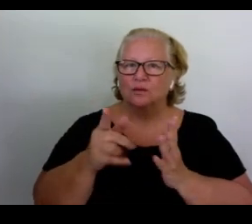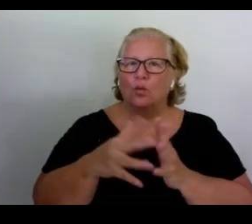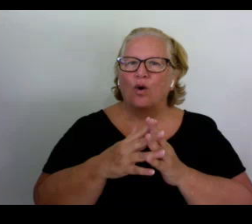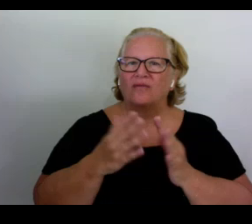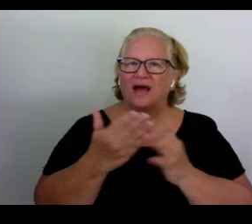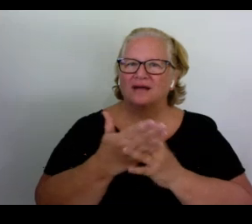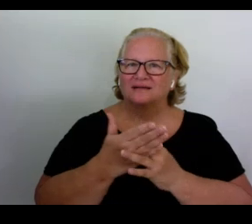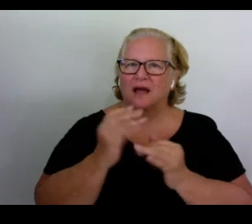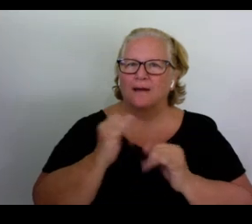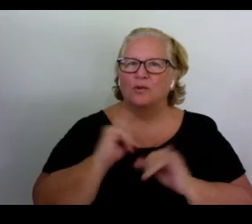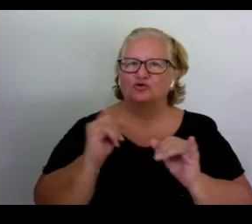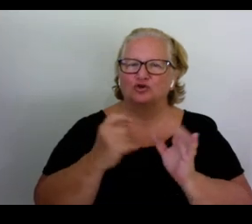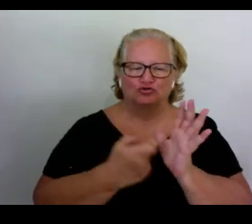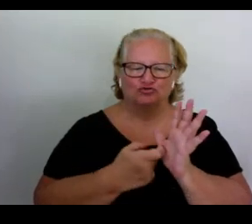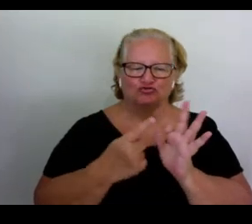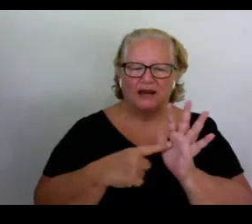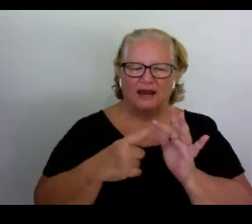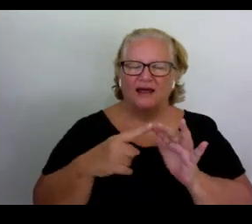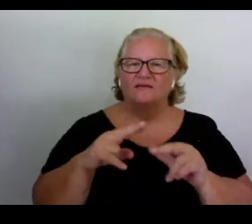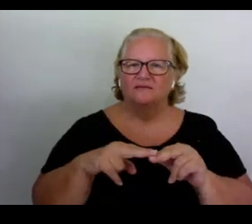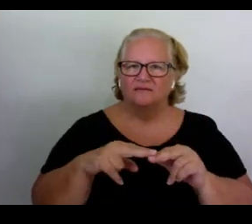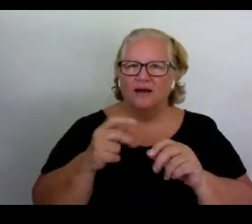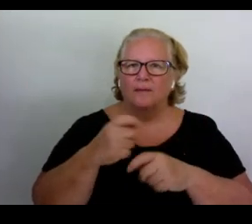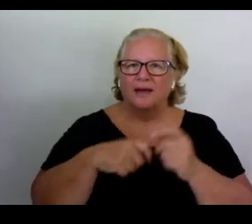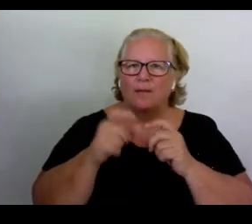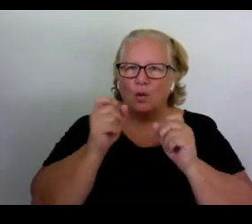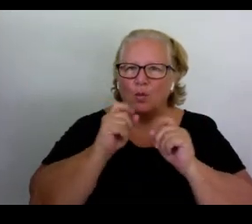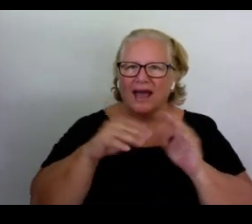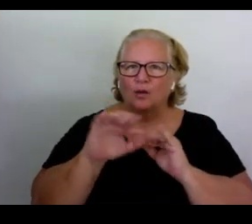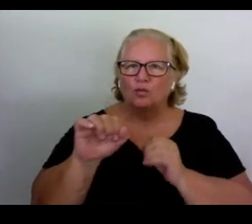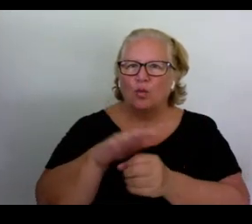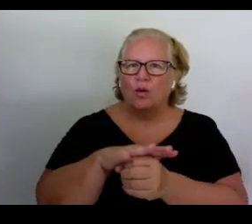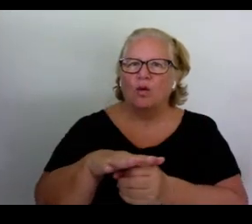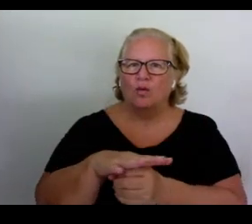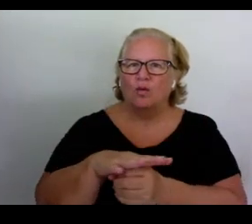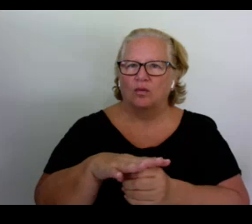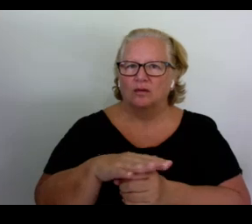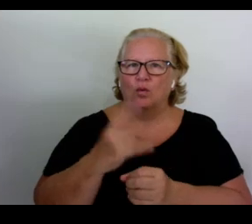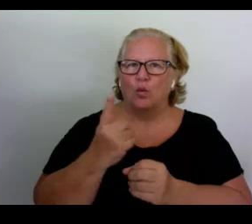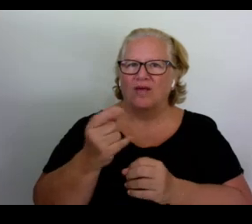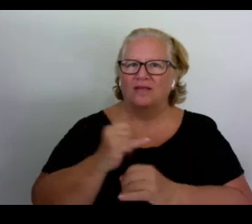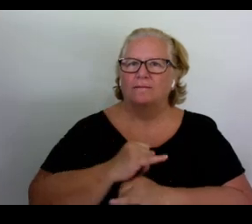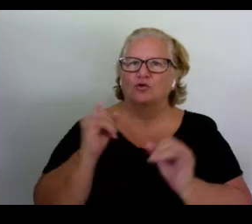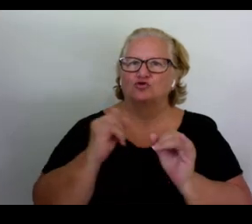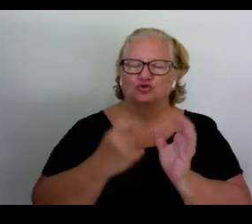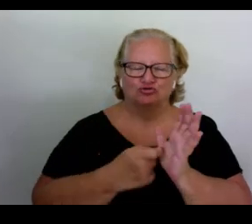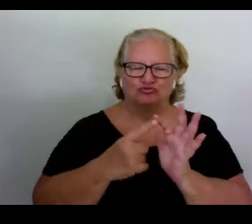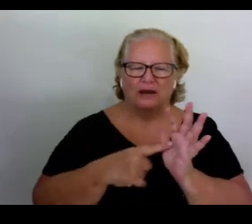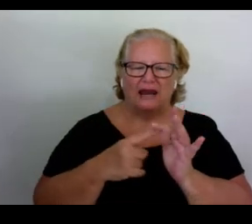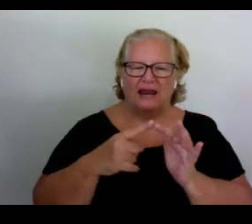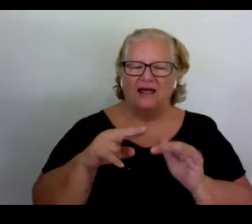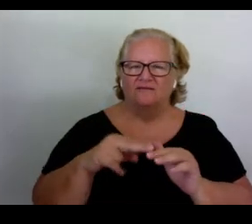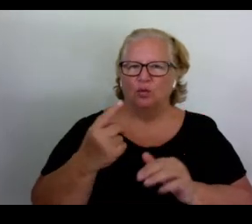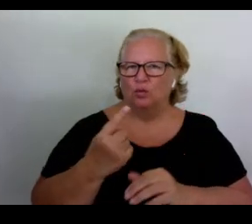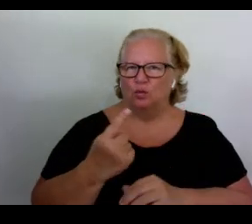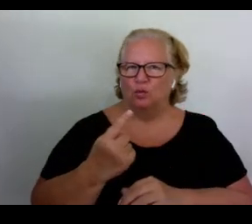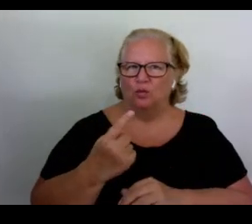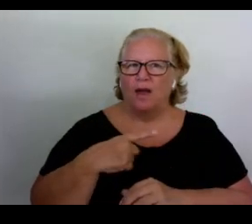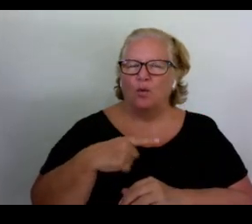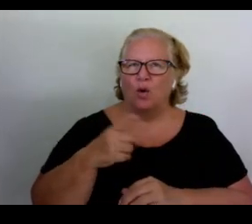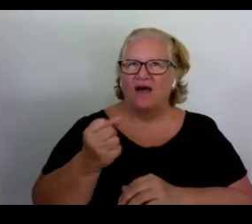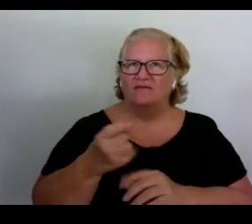relief and becoming aware in your local area of who the emergency relief providers are. Okay. Because there are